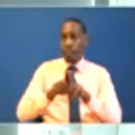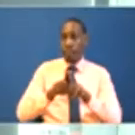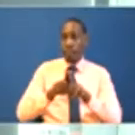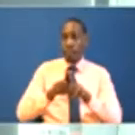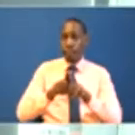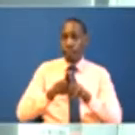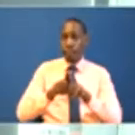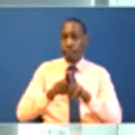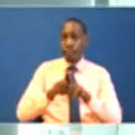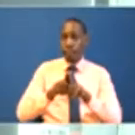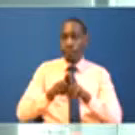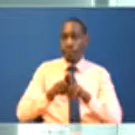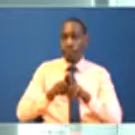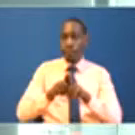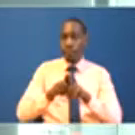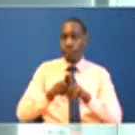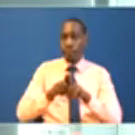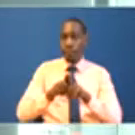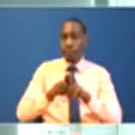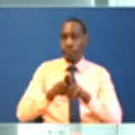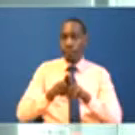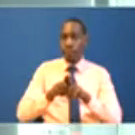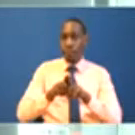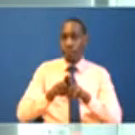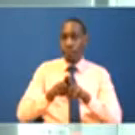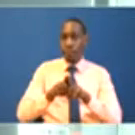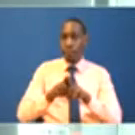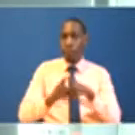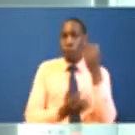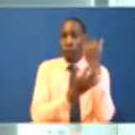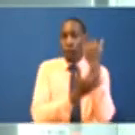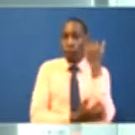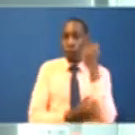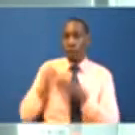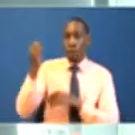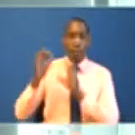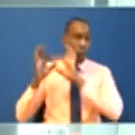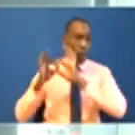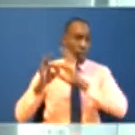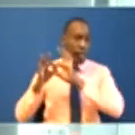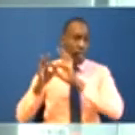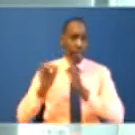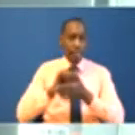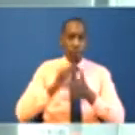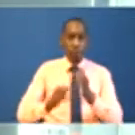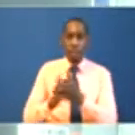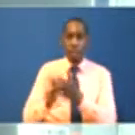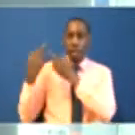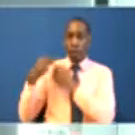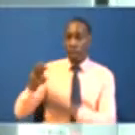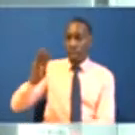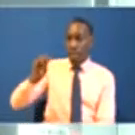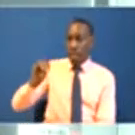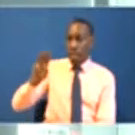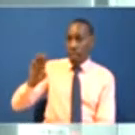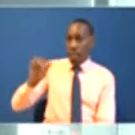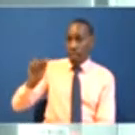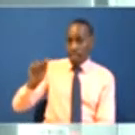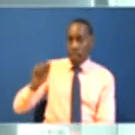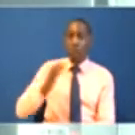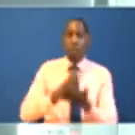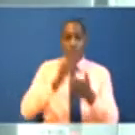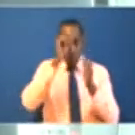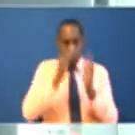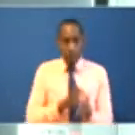this uh our kind of very poor political culture is the role of the mca so much as a